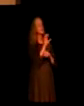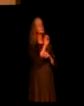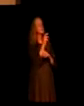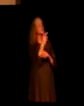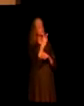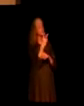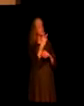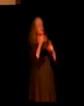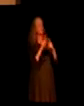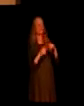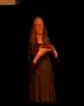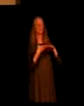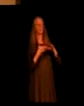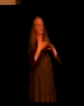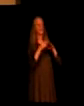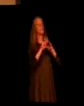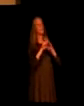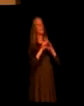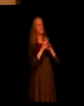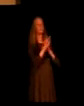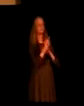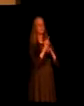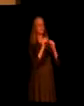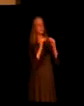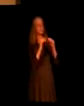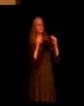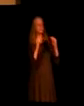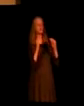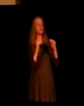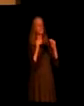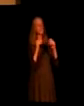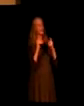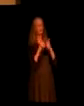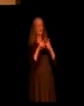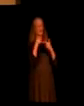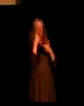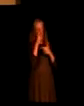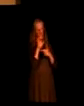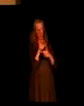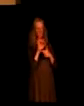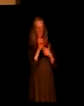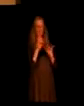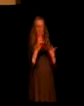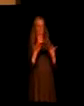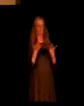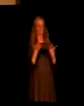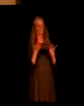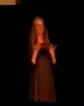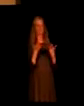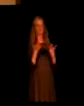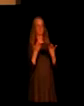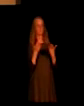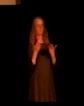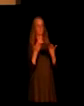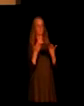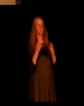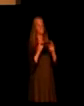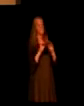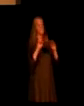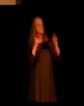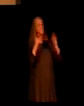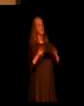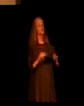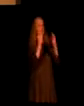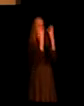model, ran the model to equilibrium, and it sure looked like to us that Montana